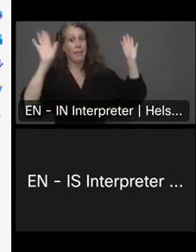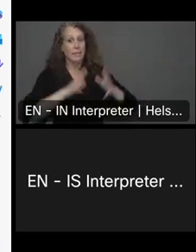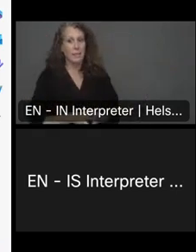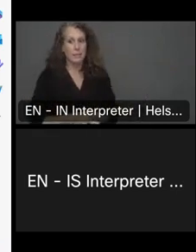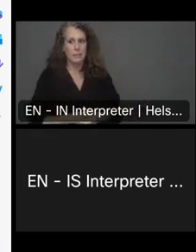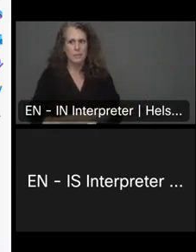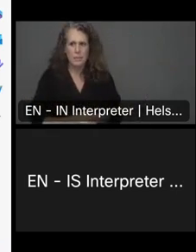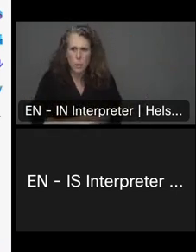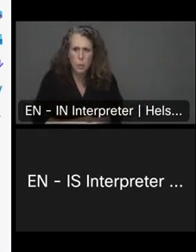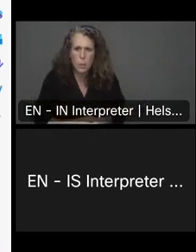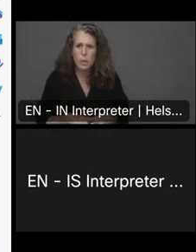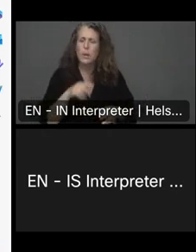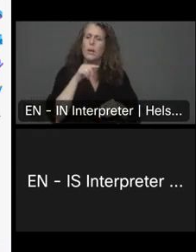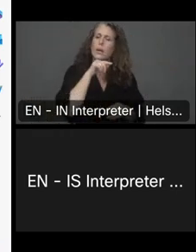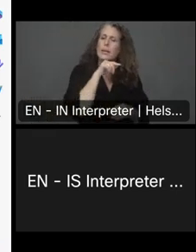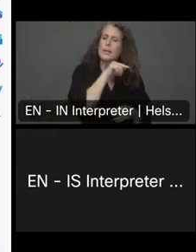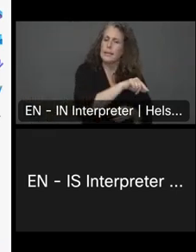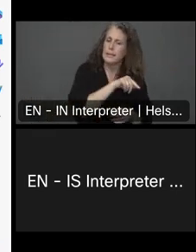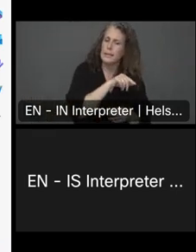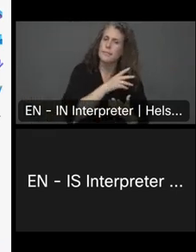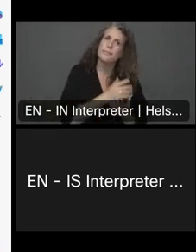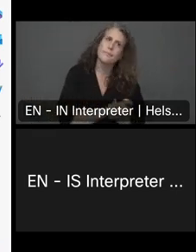a space for a